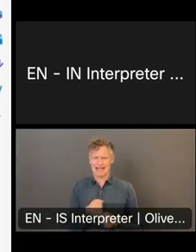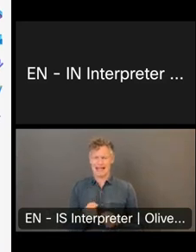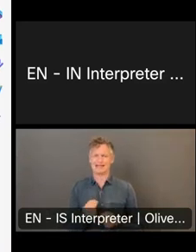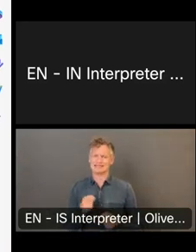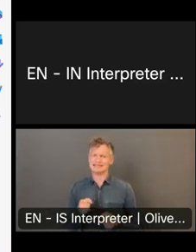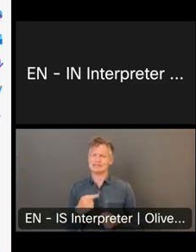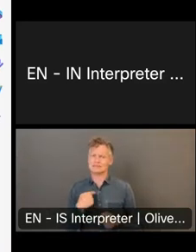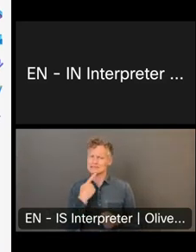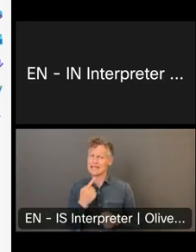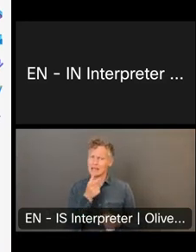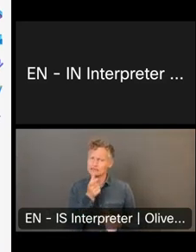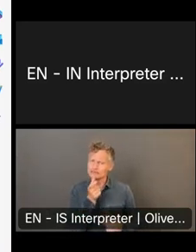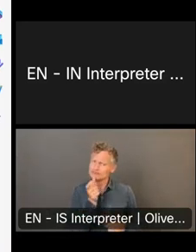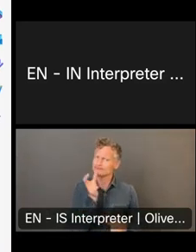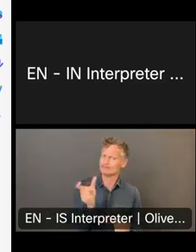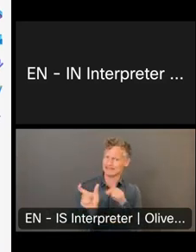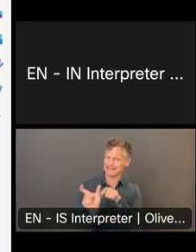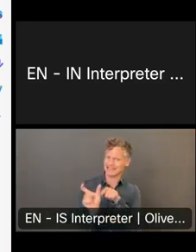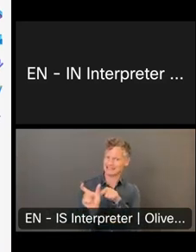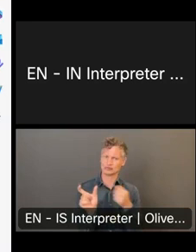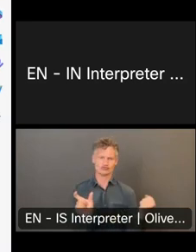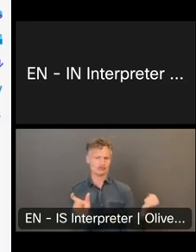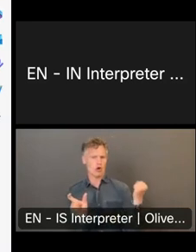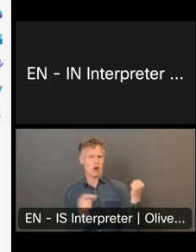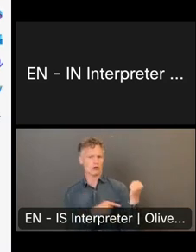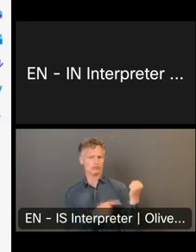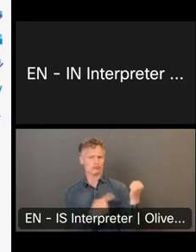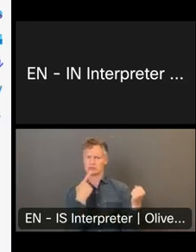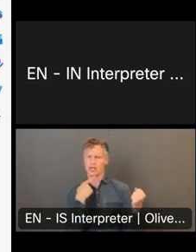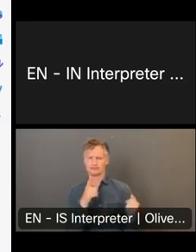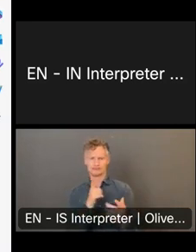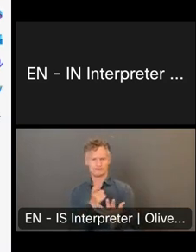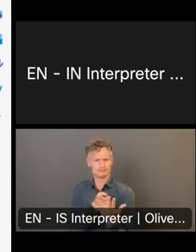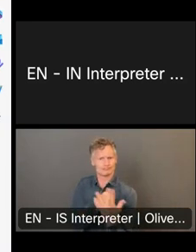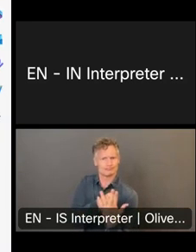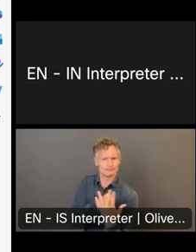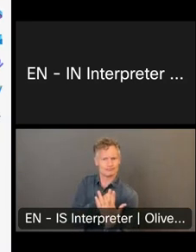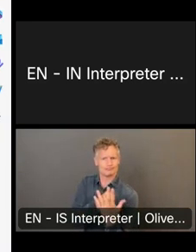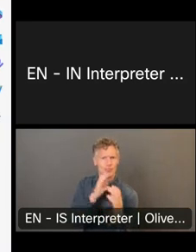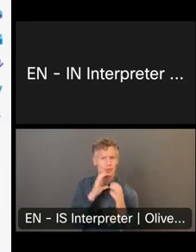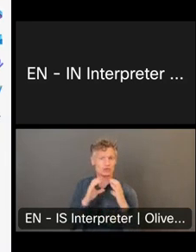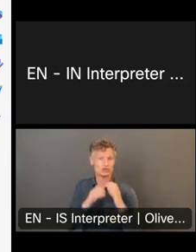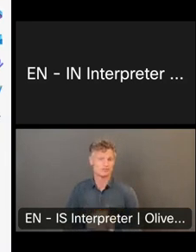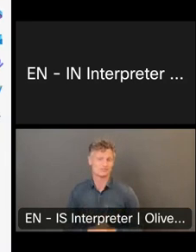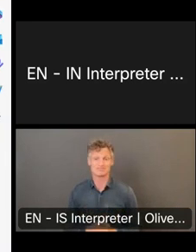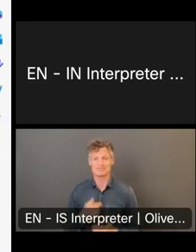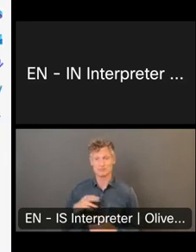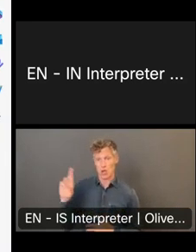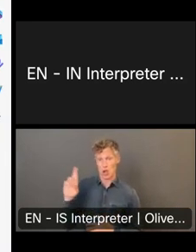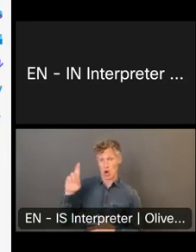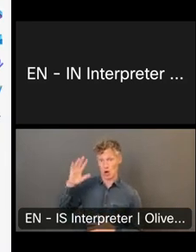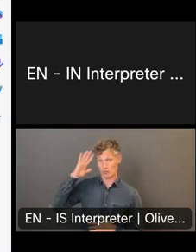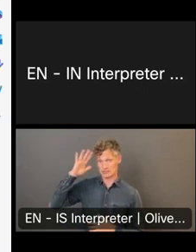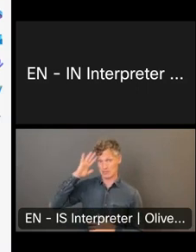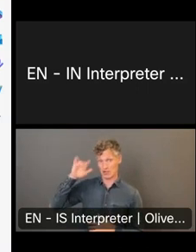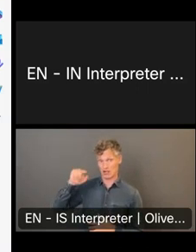strongest assessment they can given quality. The R principle, on the other hand, is responsible